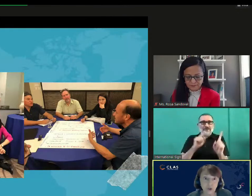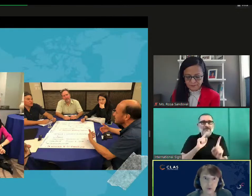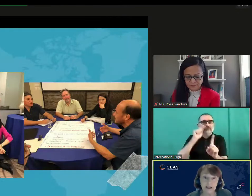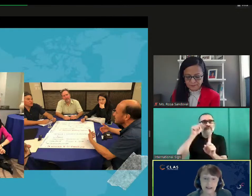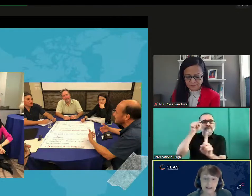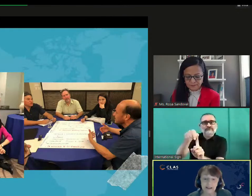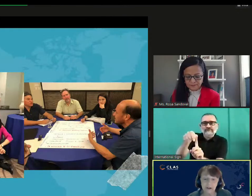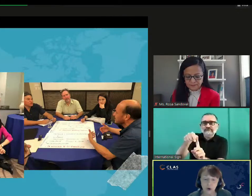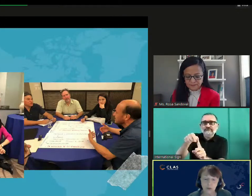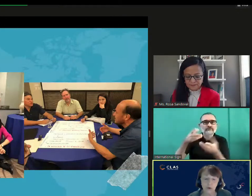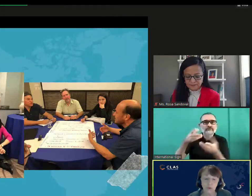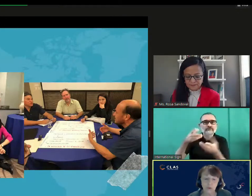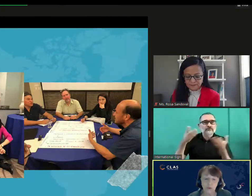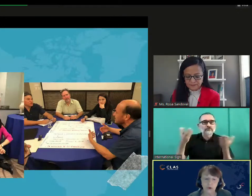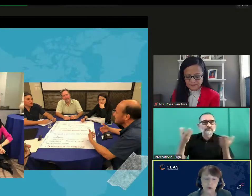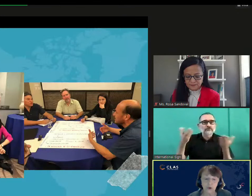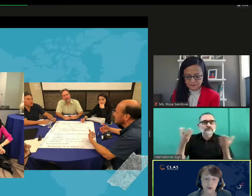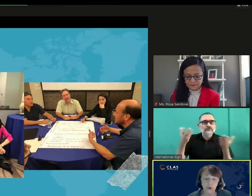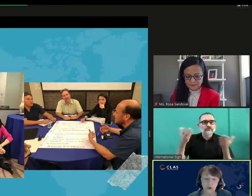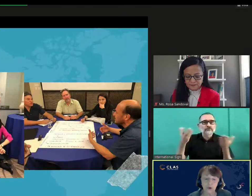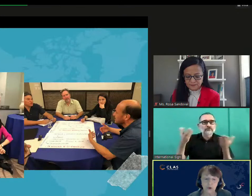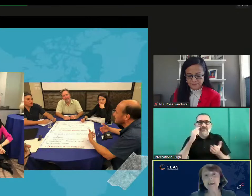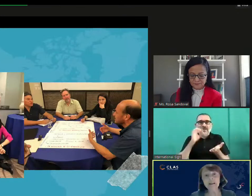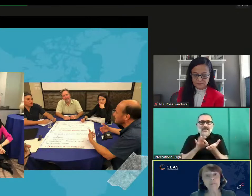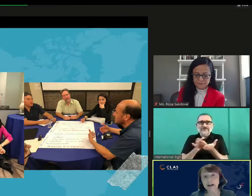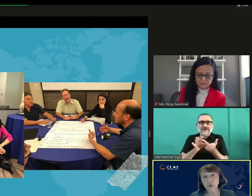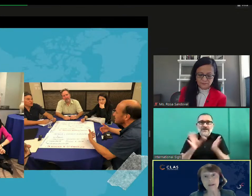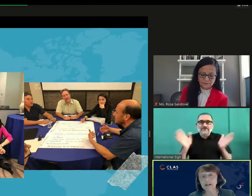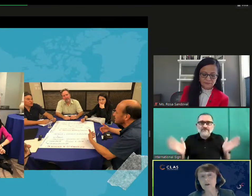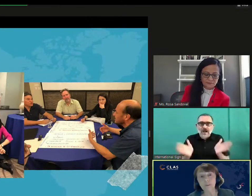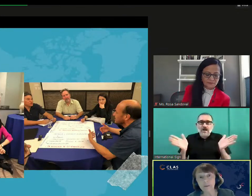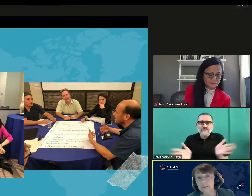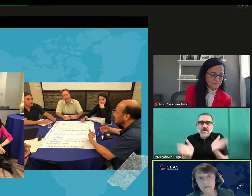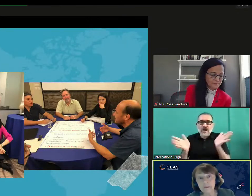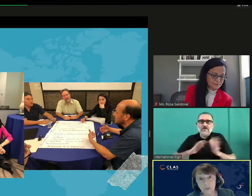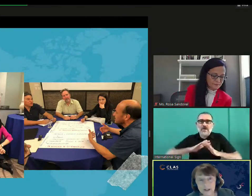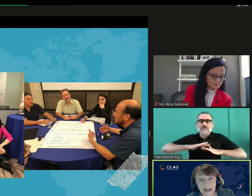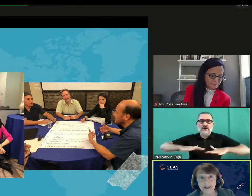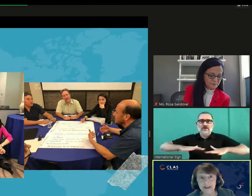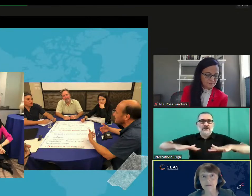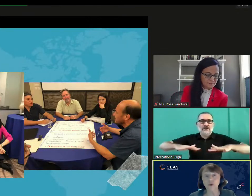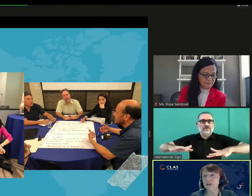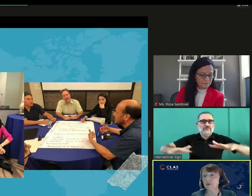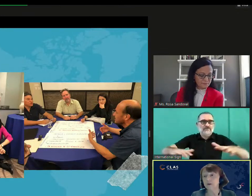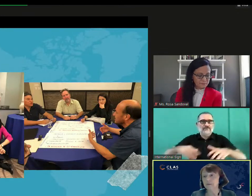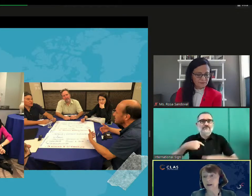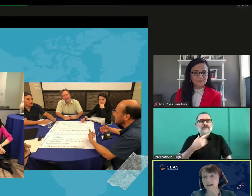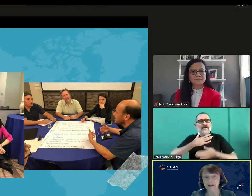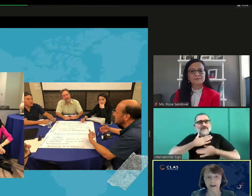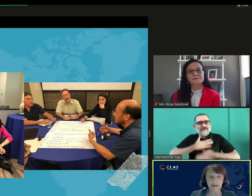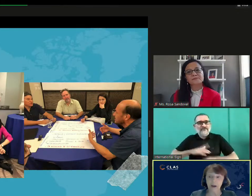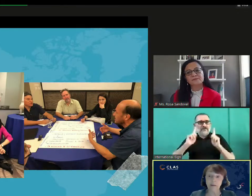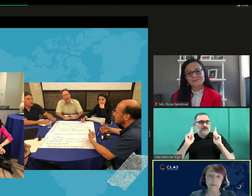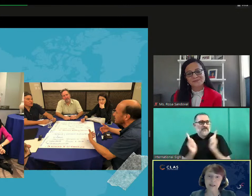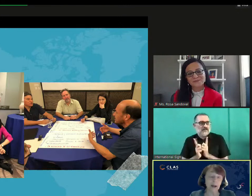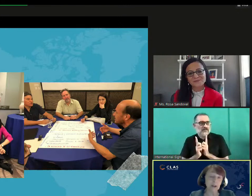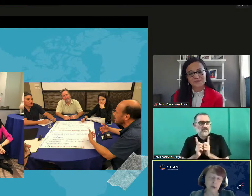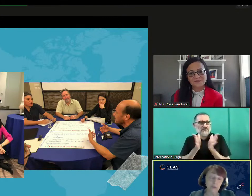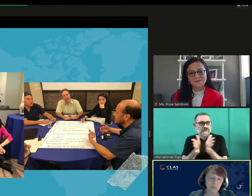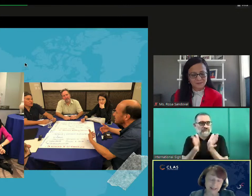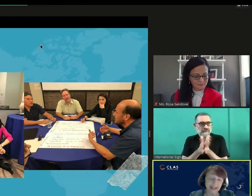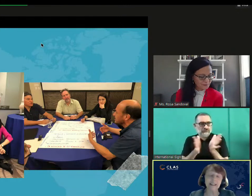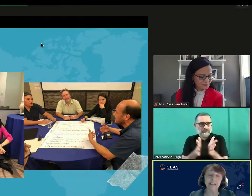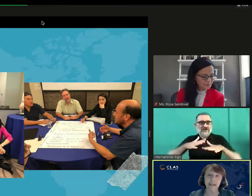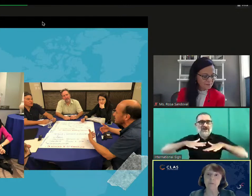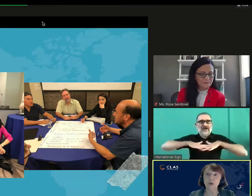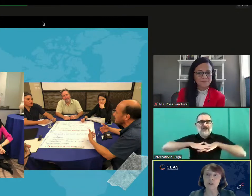sectors, communications experts that help us explain and teach us how to communicate. And this has had a big